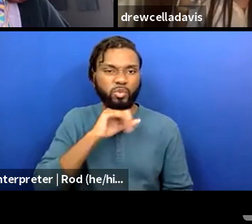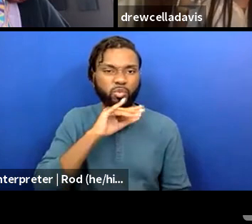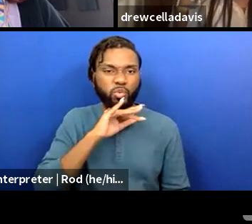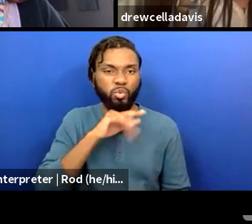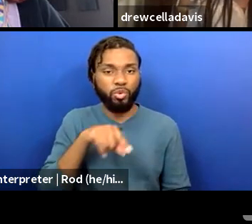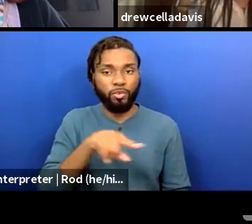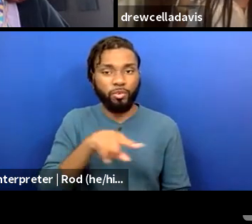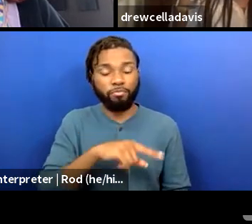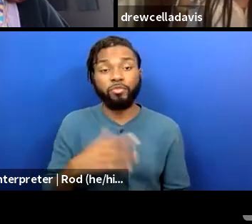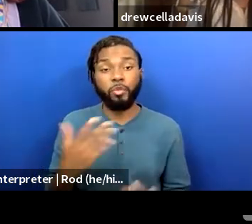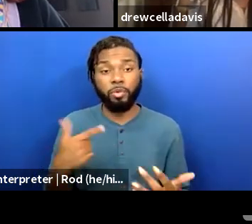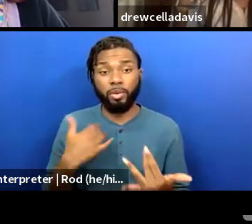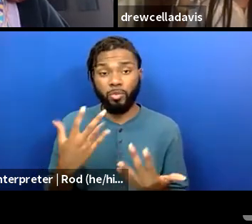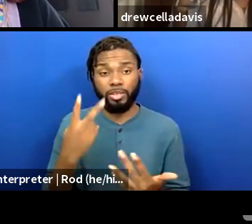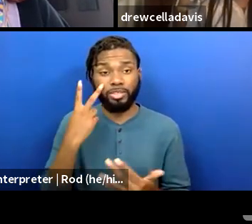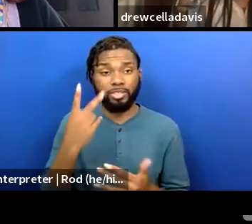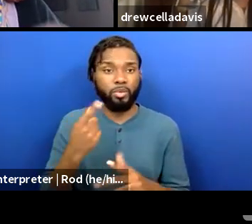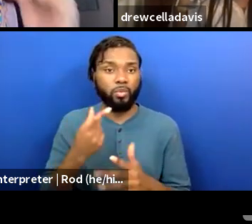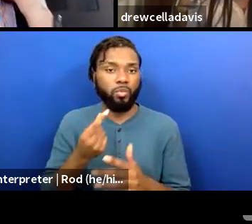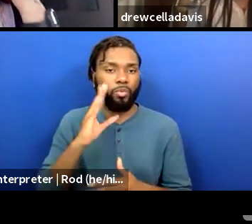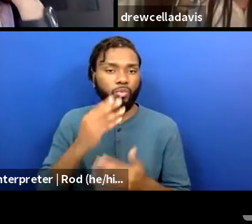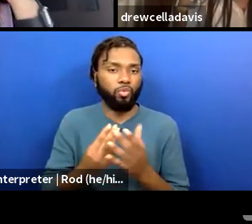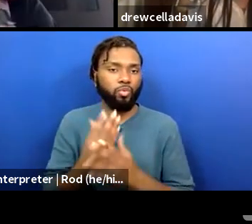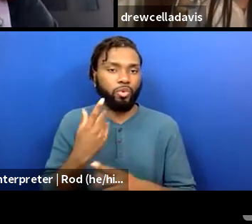I'm waiting to see what will grow from the soil.